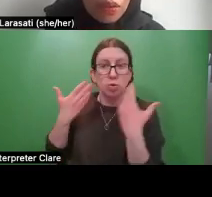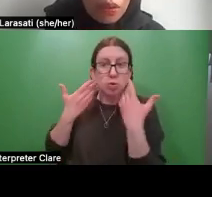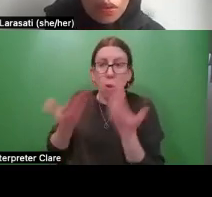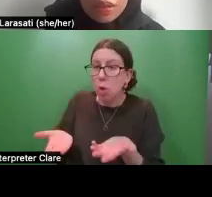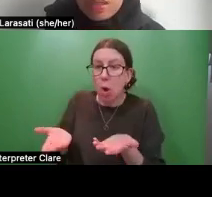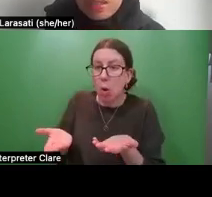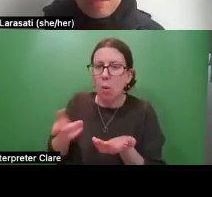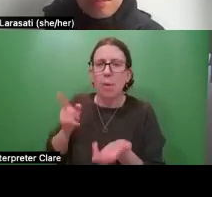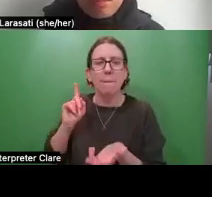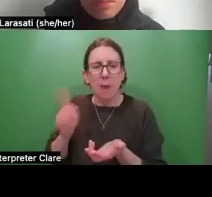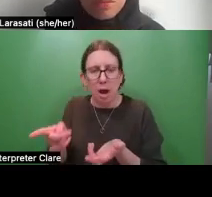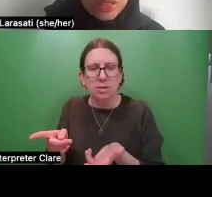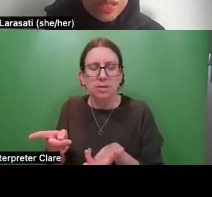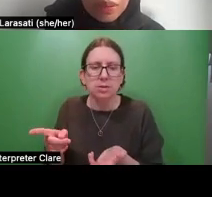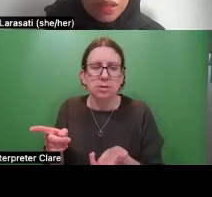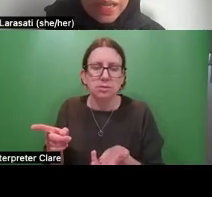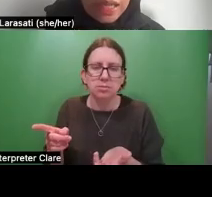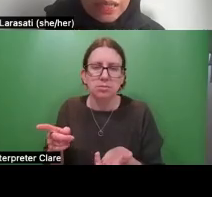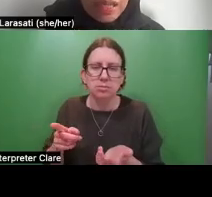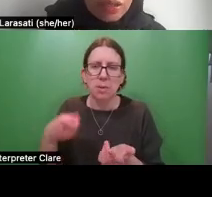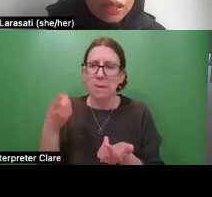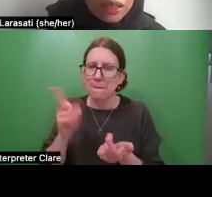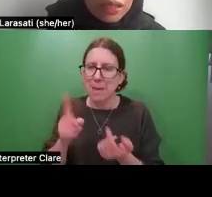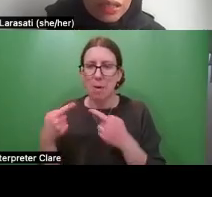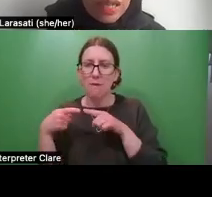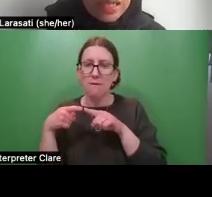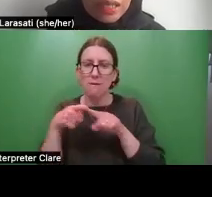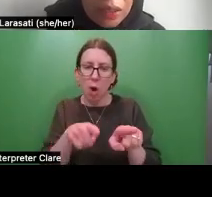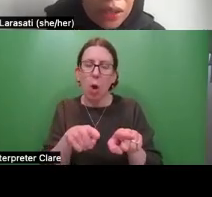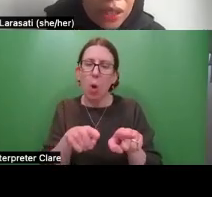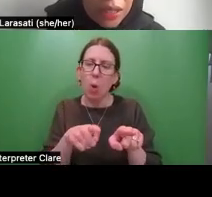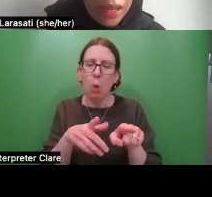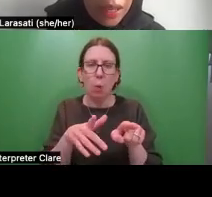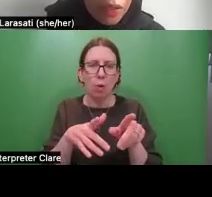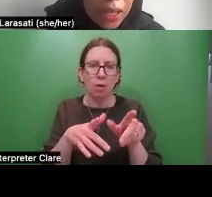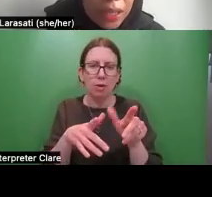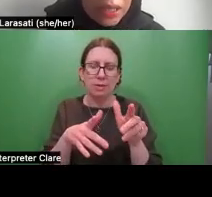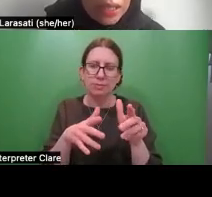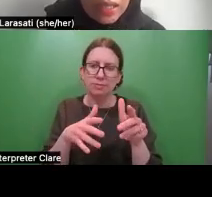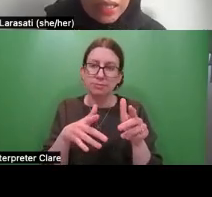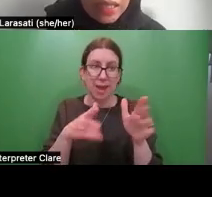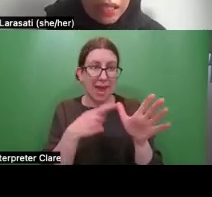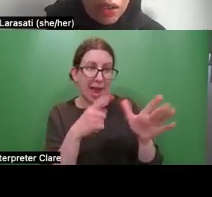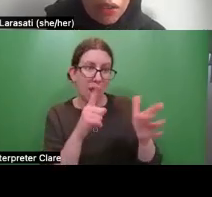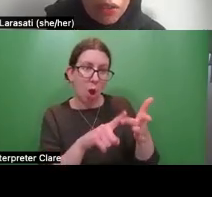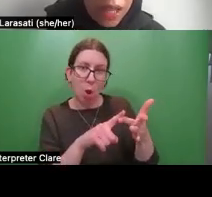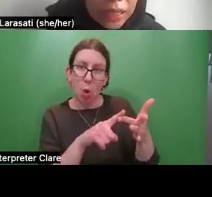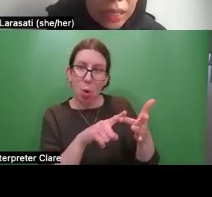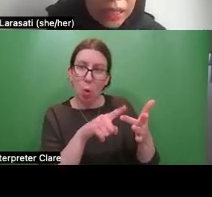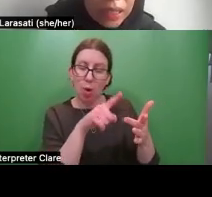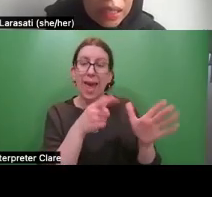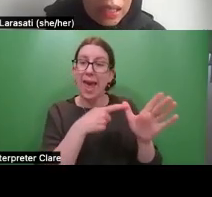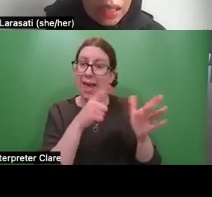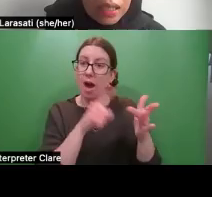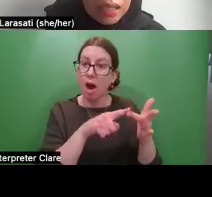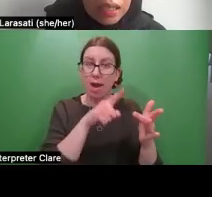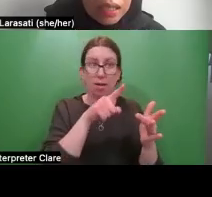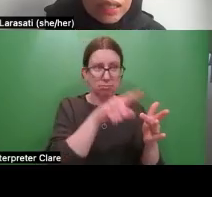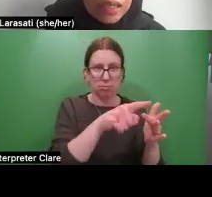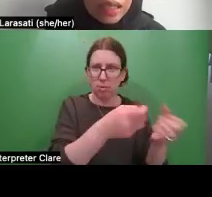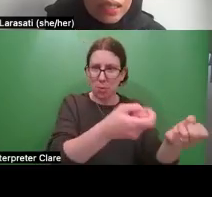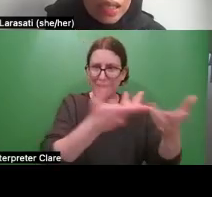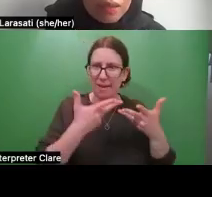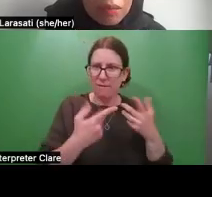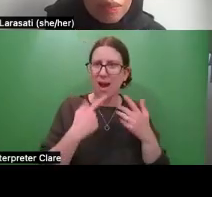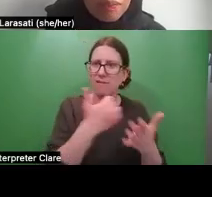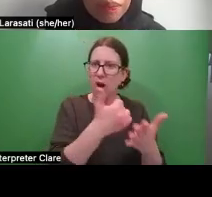people follow, for example, AI diagnostic advice that they cannot validate, they